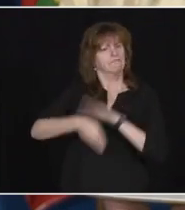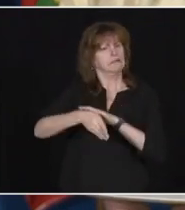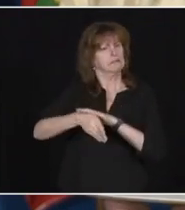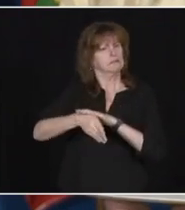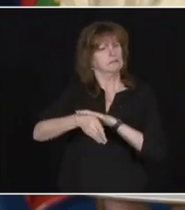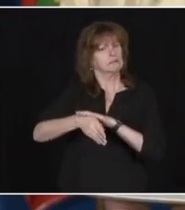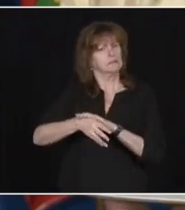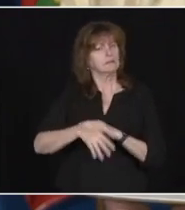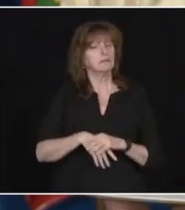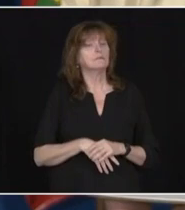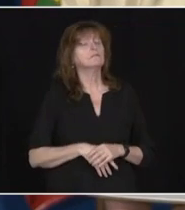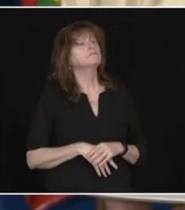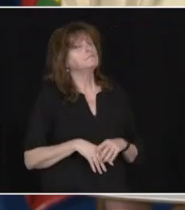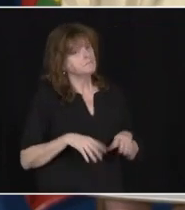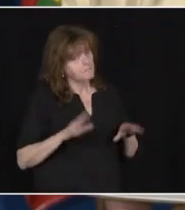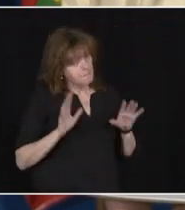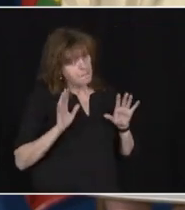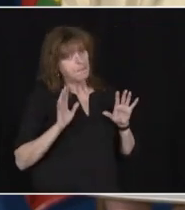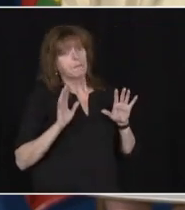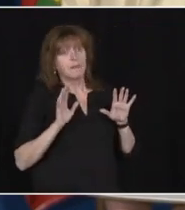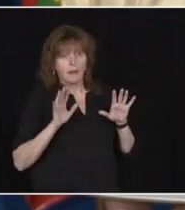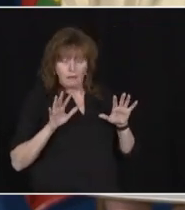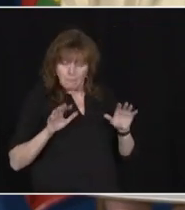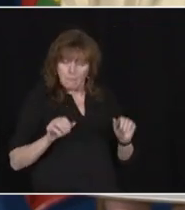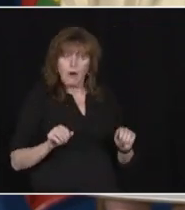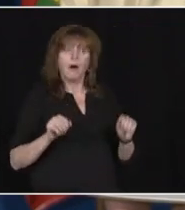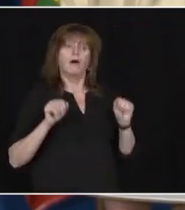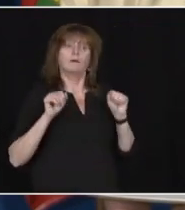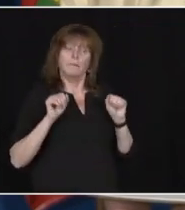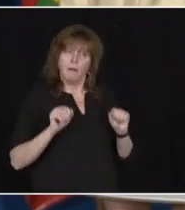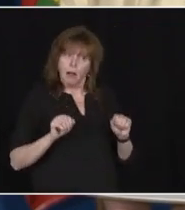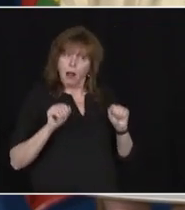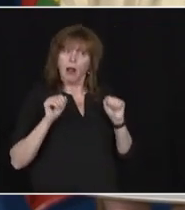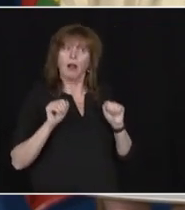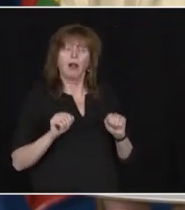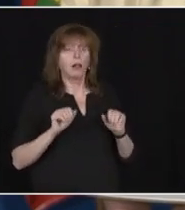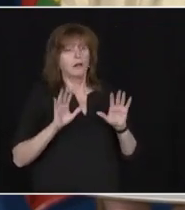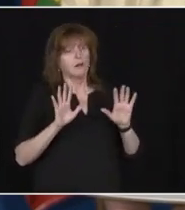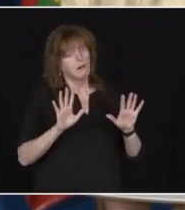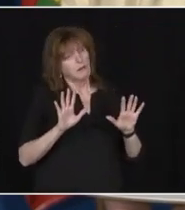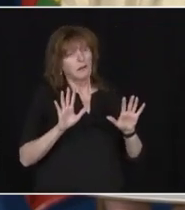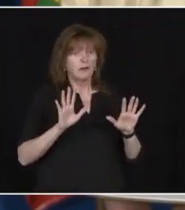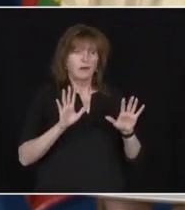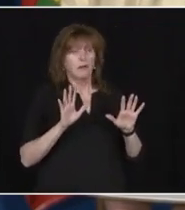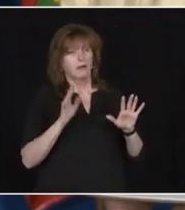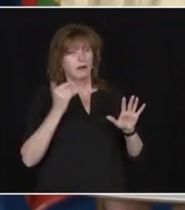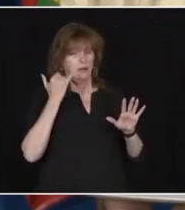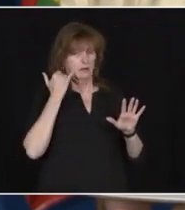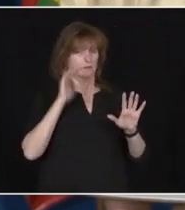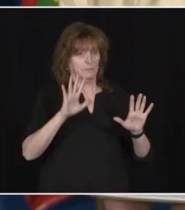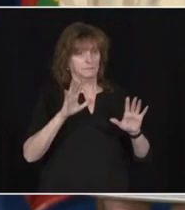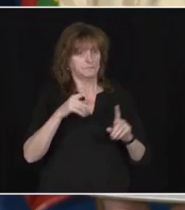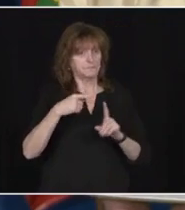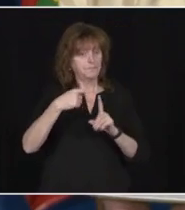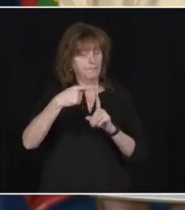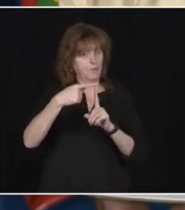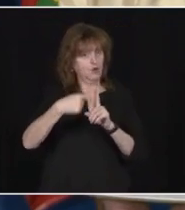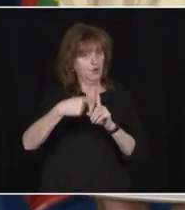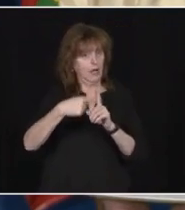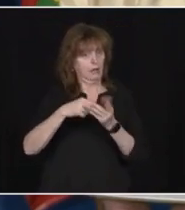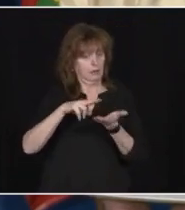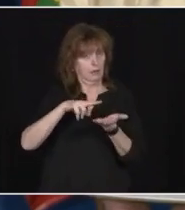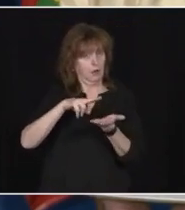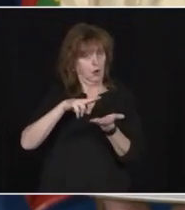very, very possible, when someone signs a contract for a long-term lease, and the government steps in